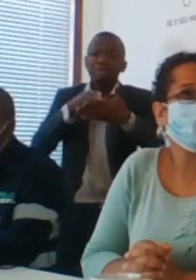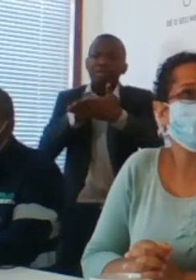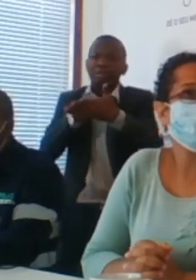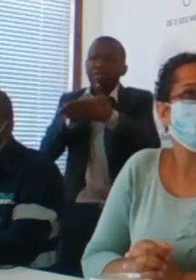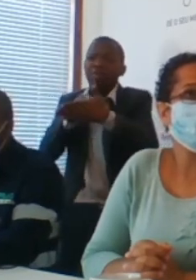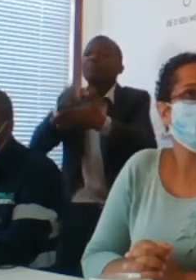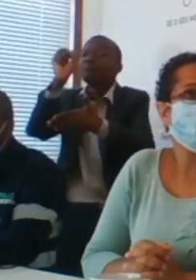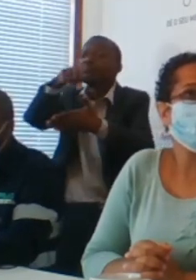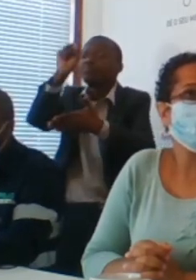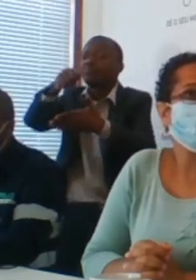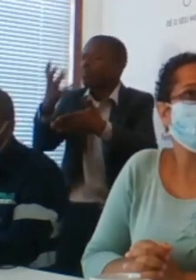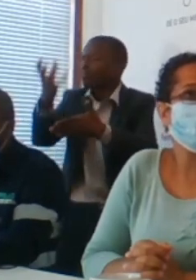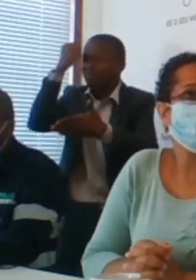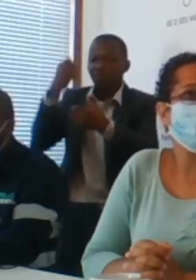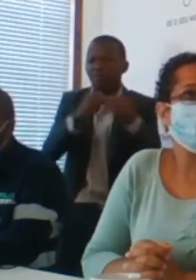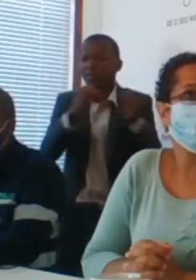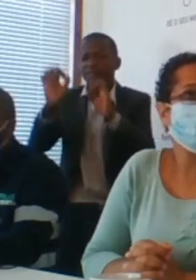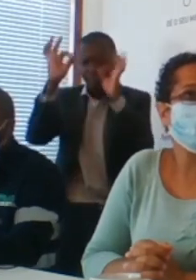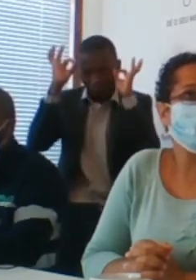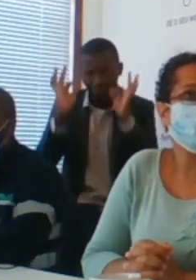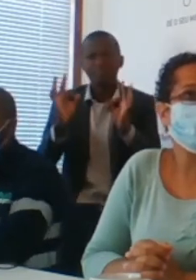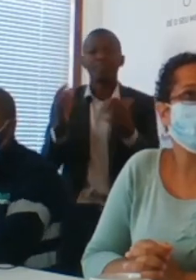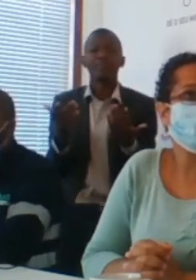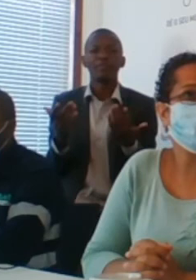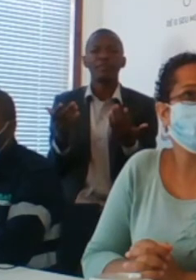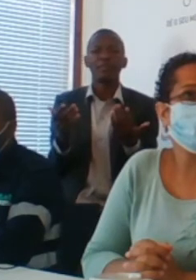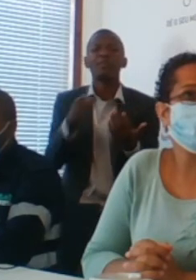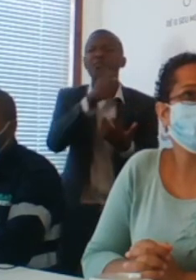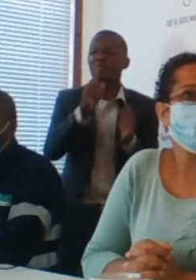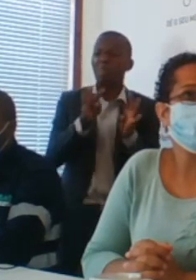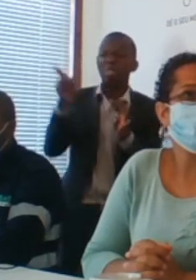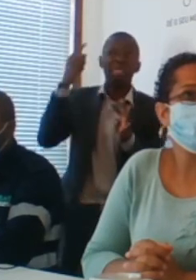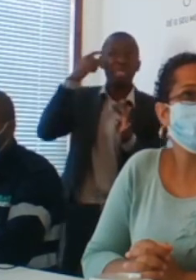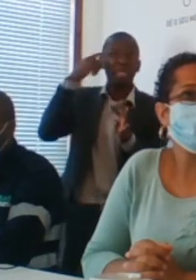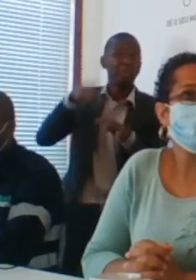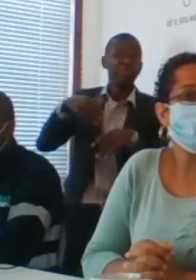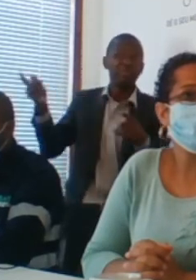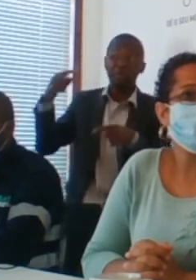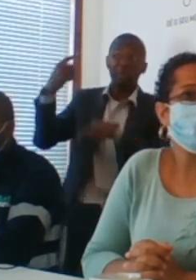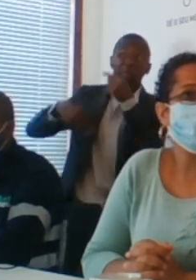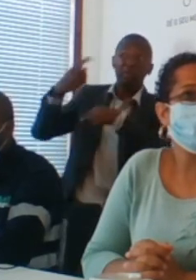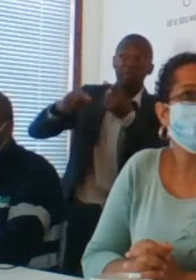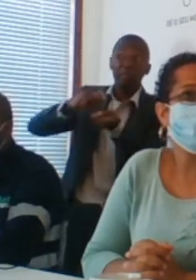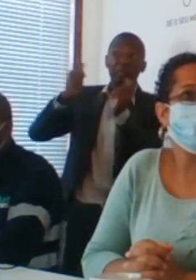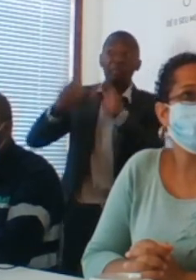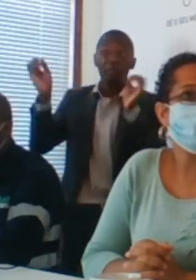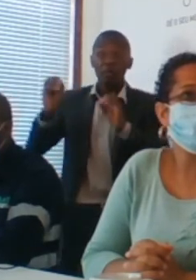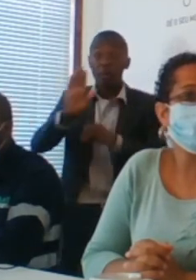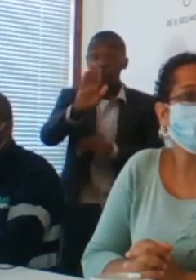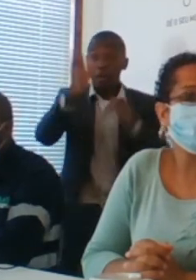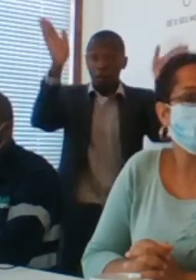continue disbelieving us as people that we cannot do anything, we cannot change, we cannot even improve other companies to